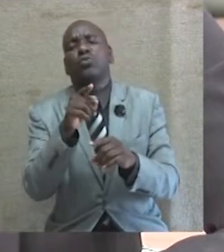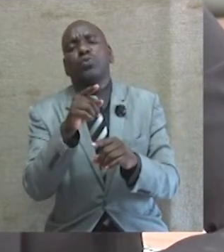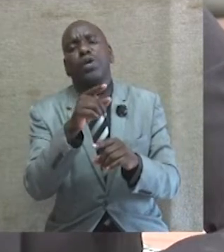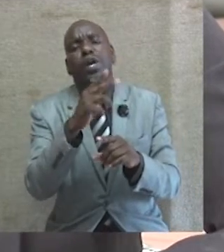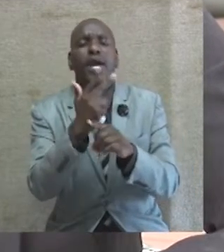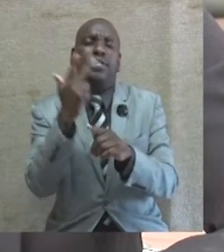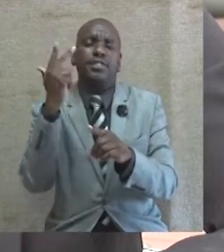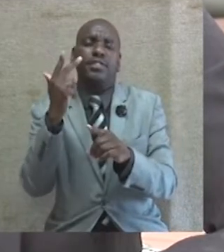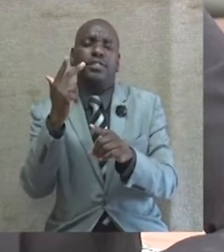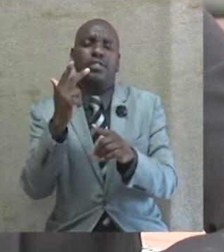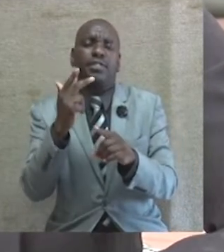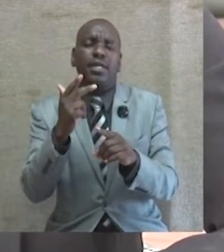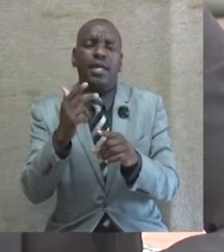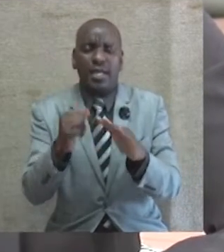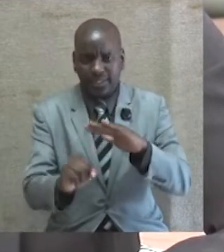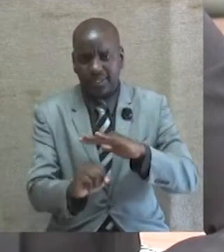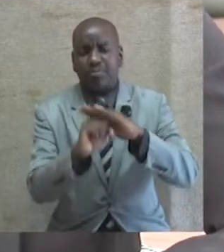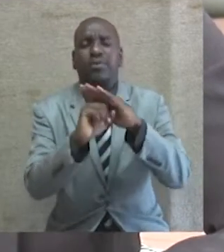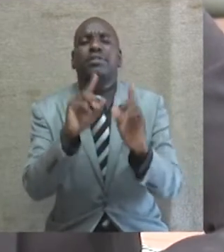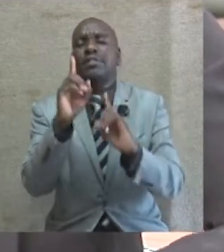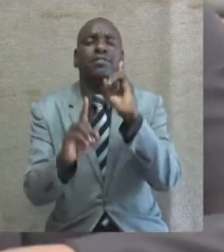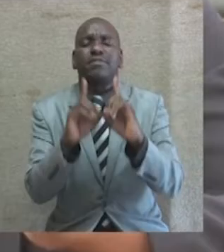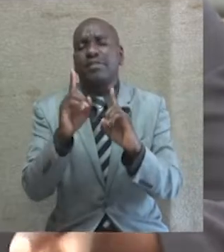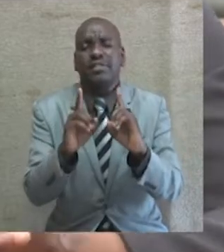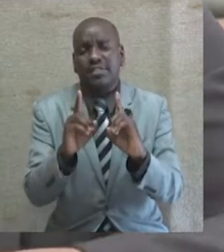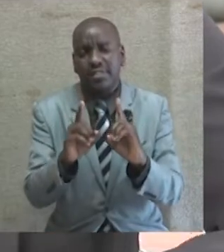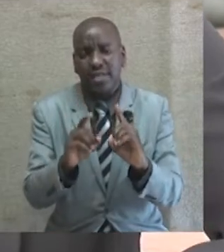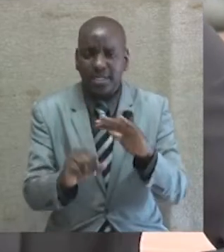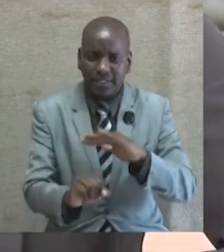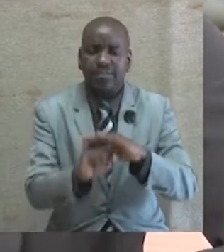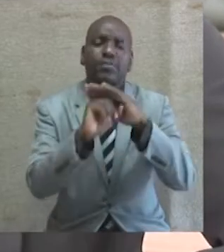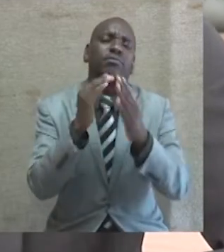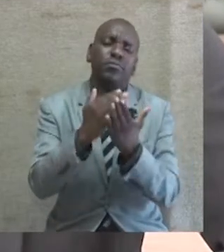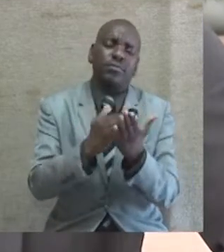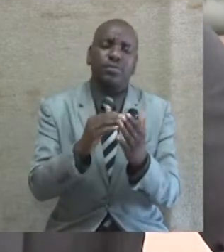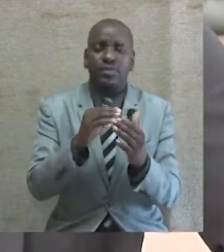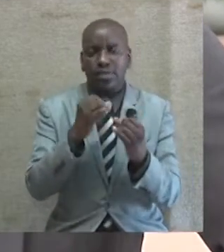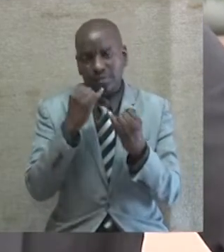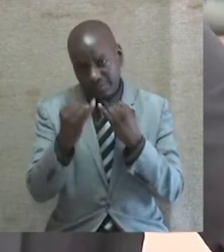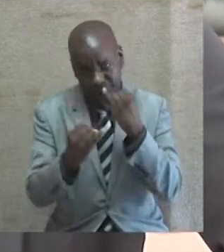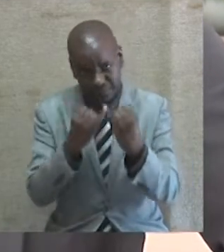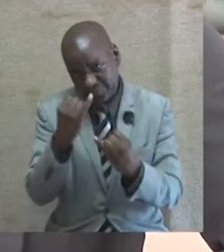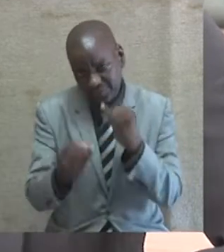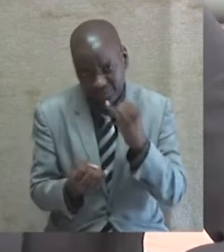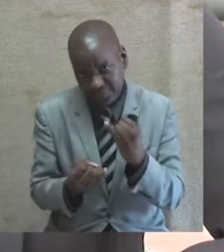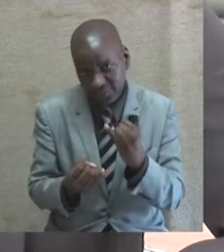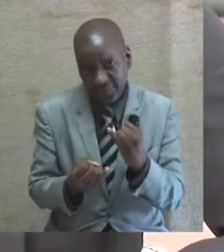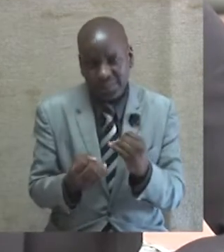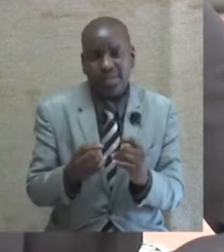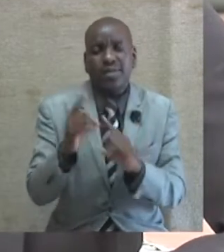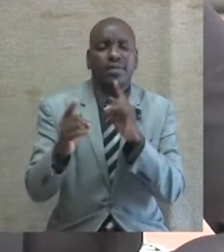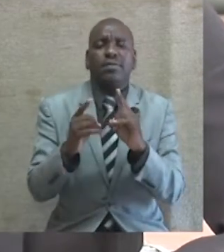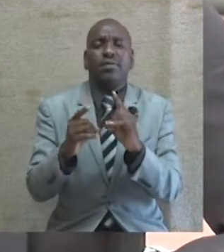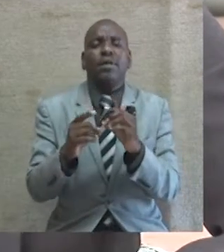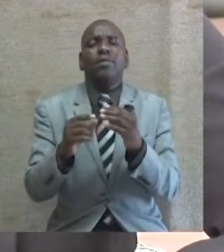offer psychosocial support to those children. And in these psychosocial support sessions, we talk about issues